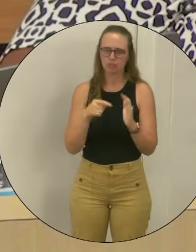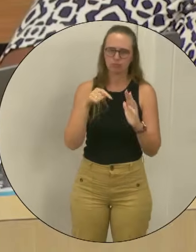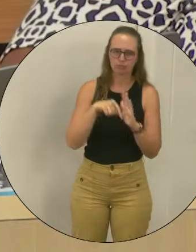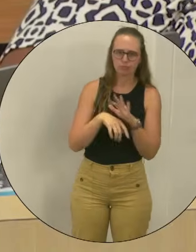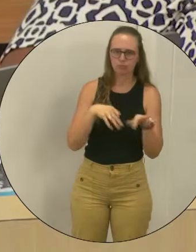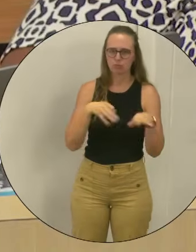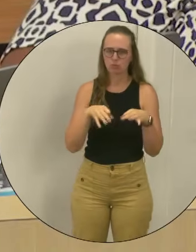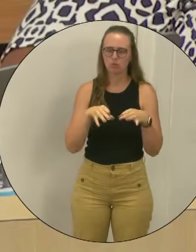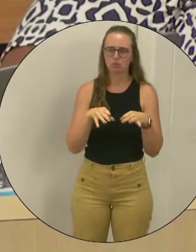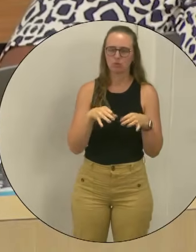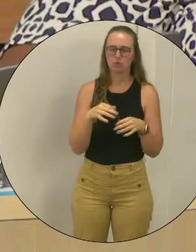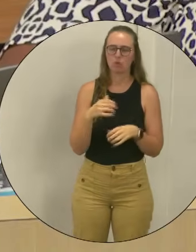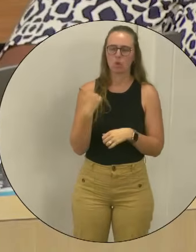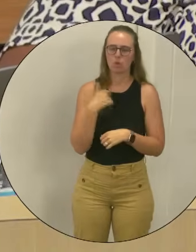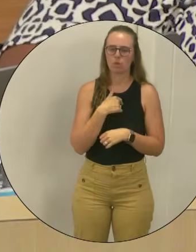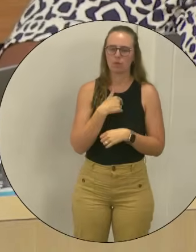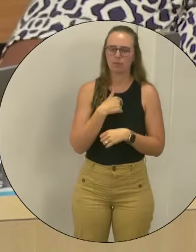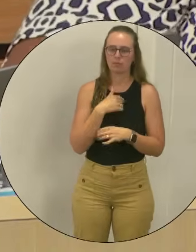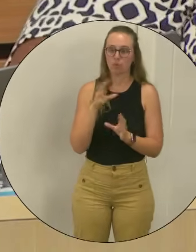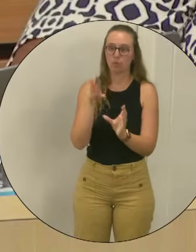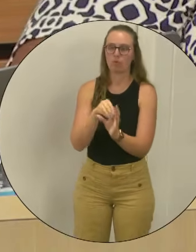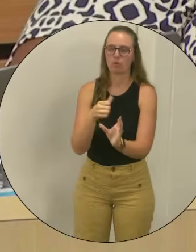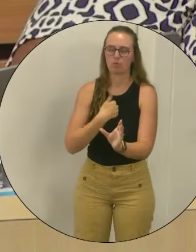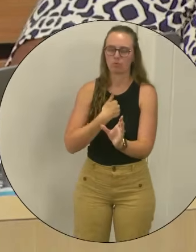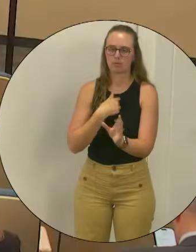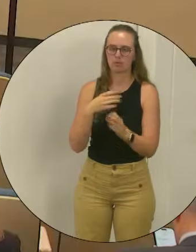sure we're at the table with those conversations?